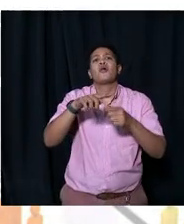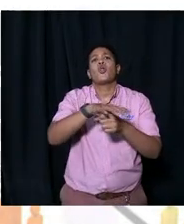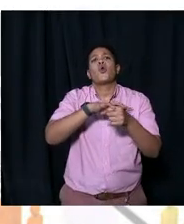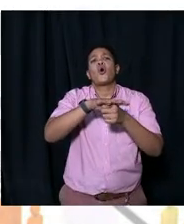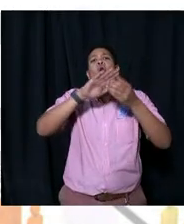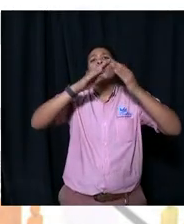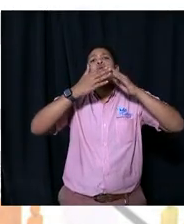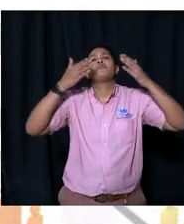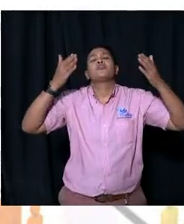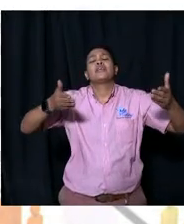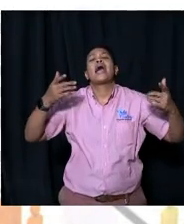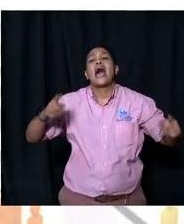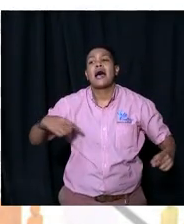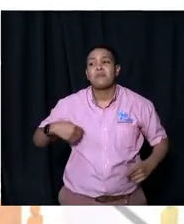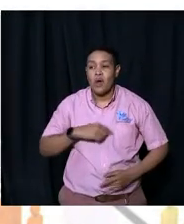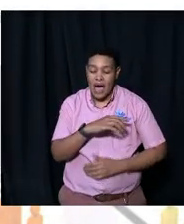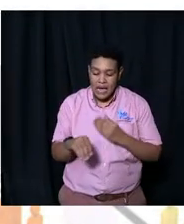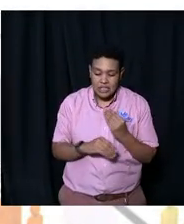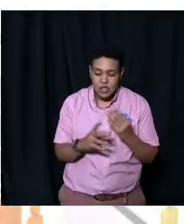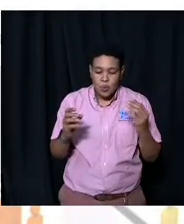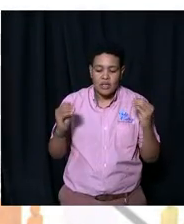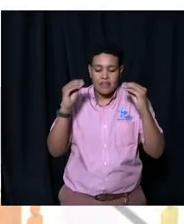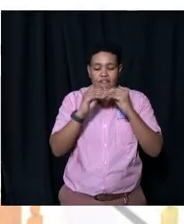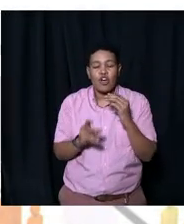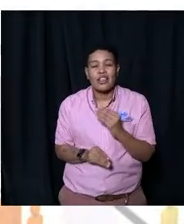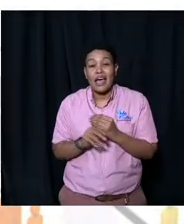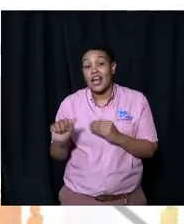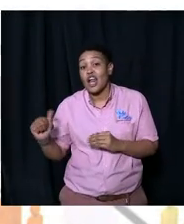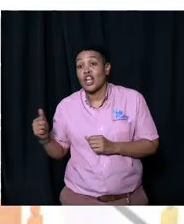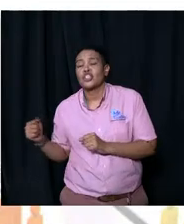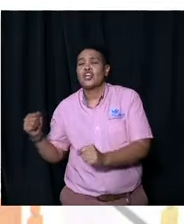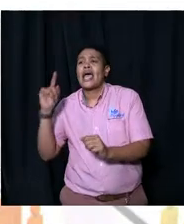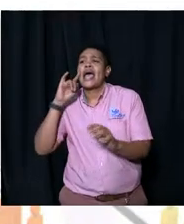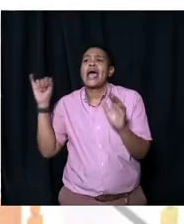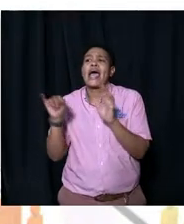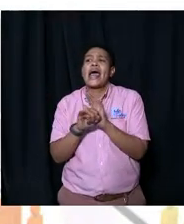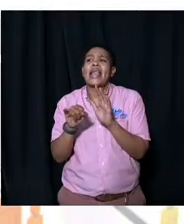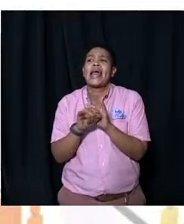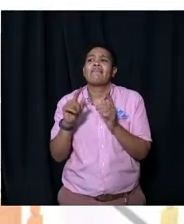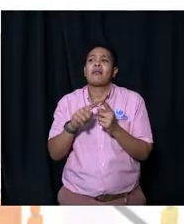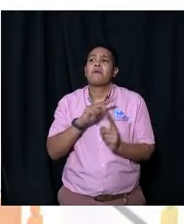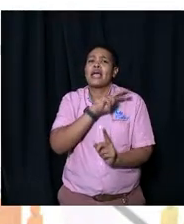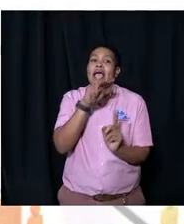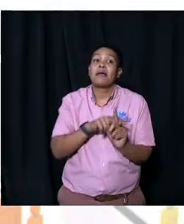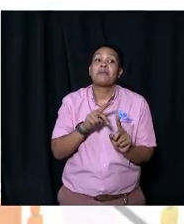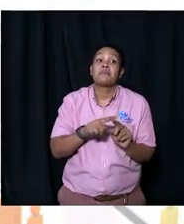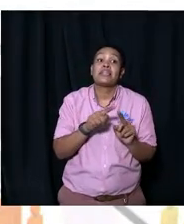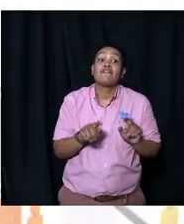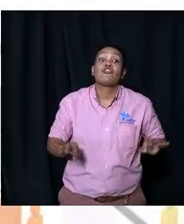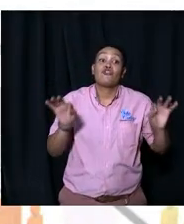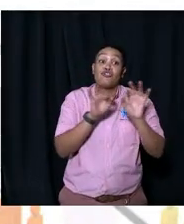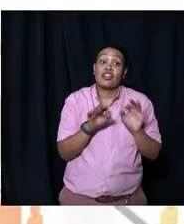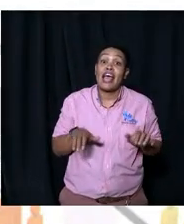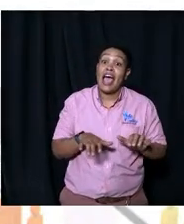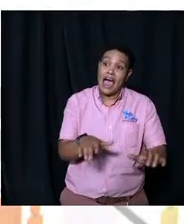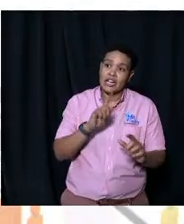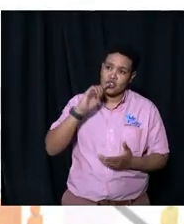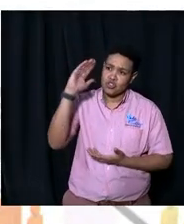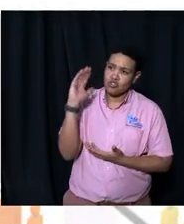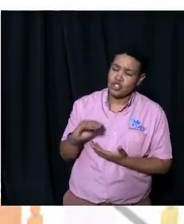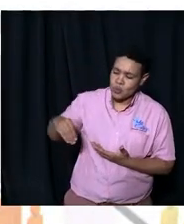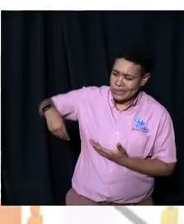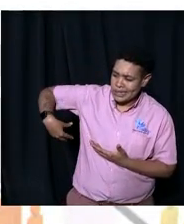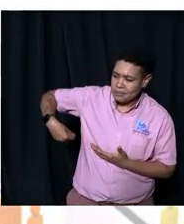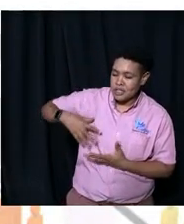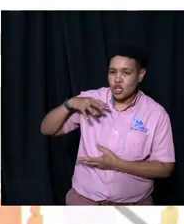communities. And we also want to further, in another strategy, identify and implement critical actions for reducing emissions,